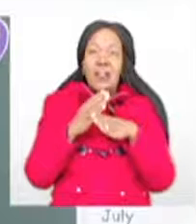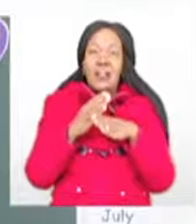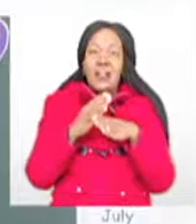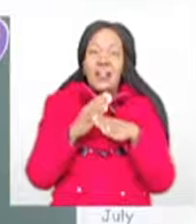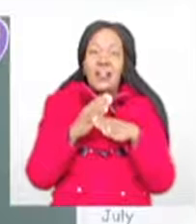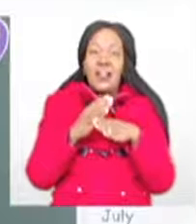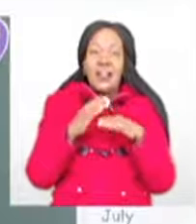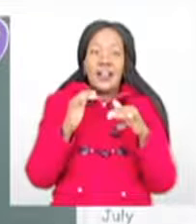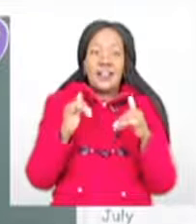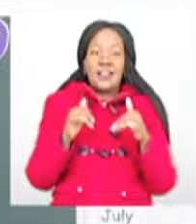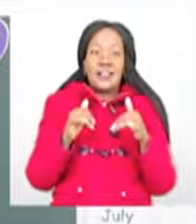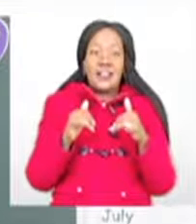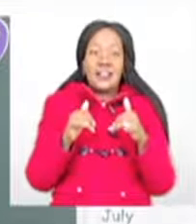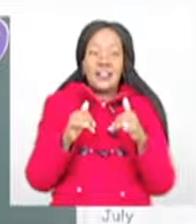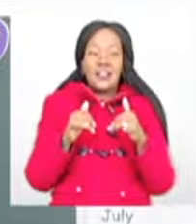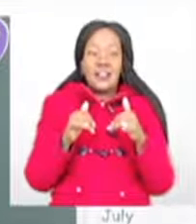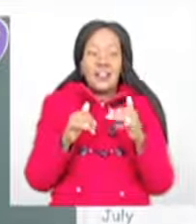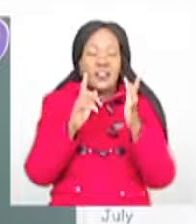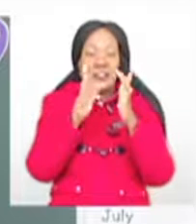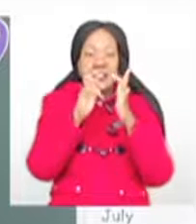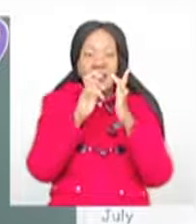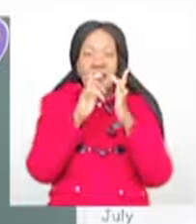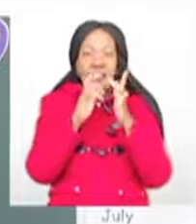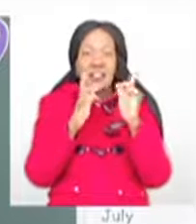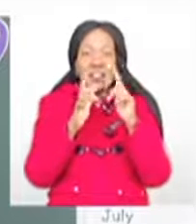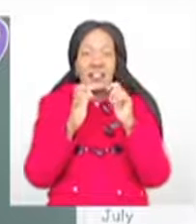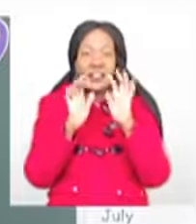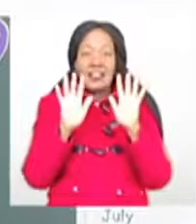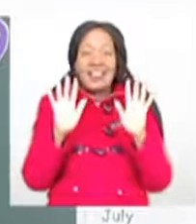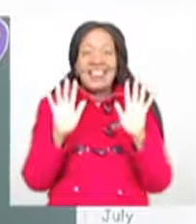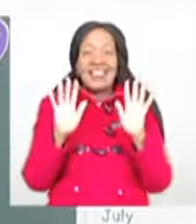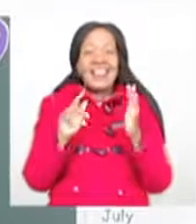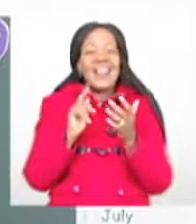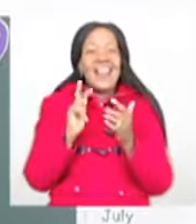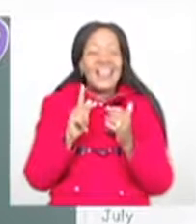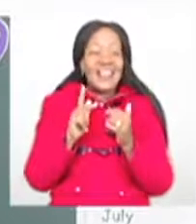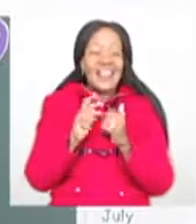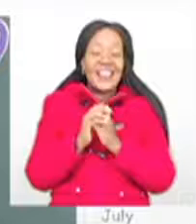is time for us to sanitize our hands again.